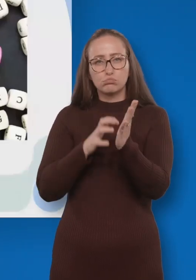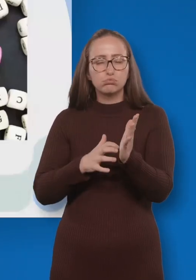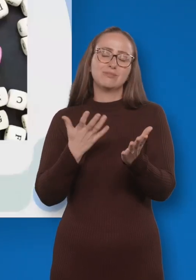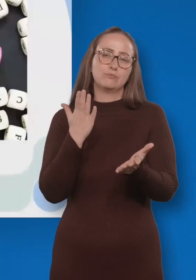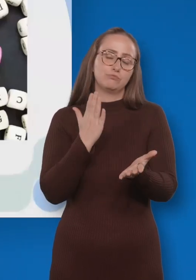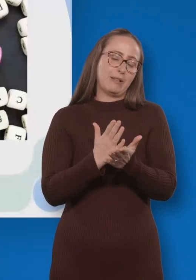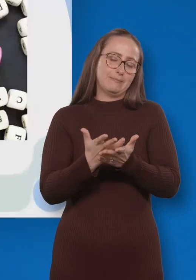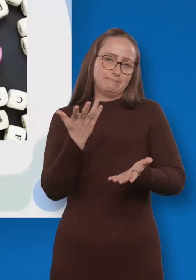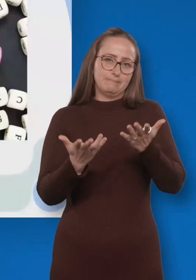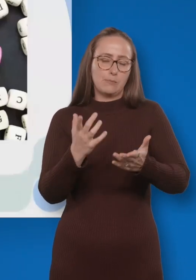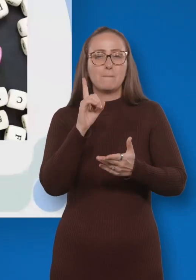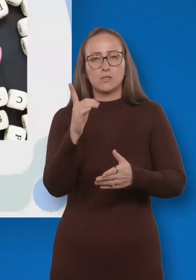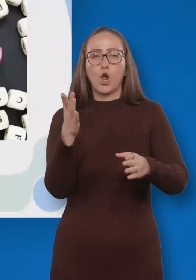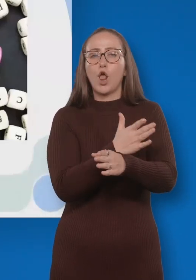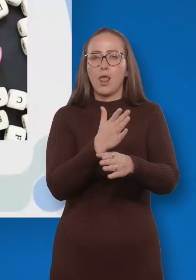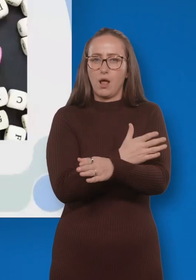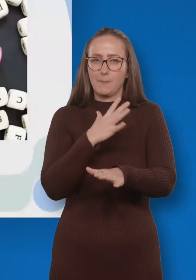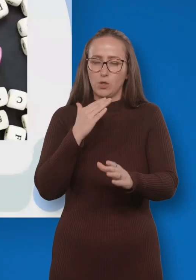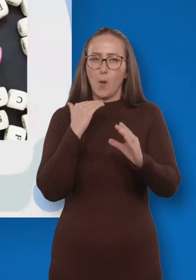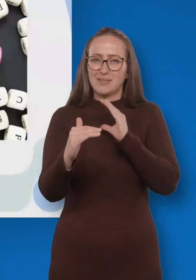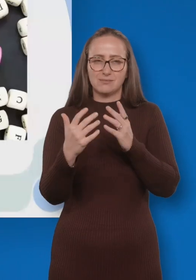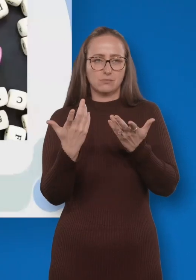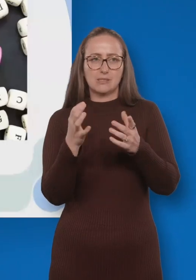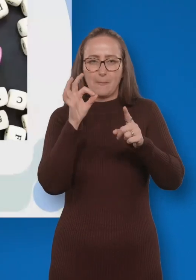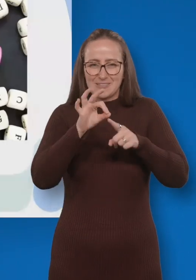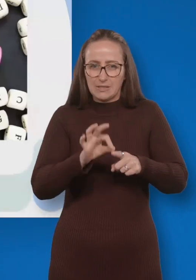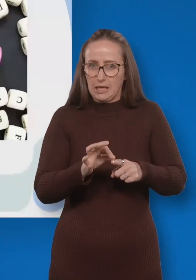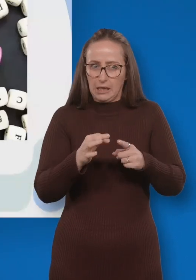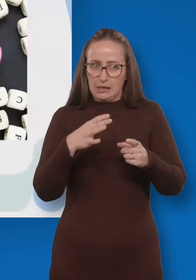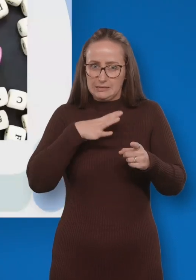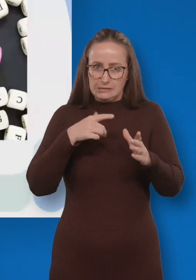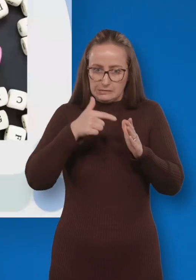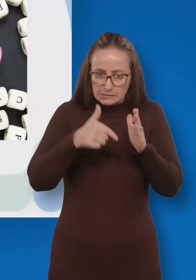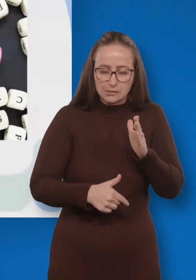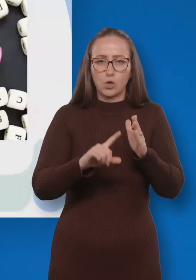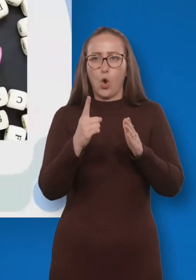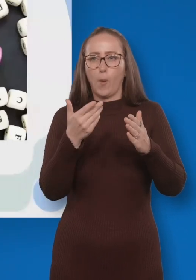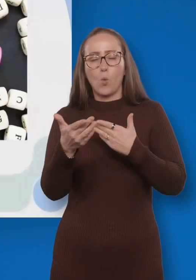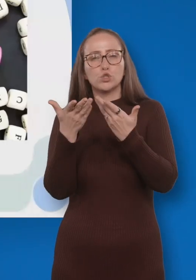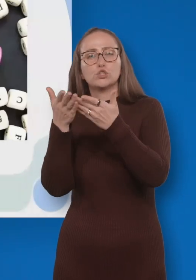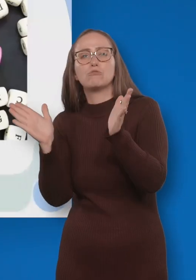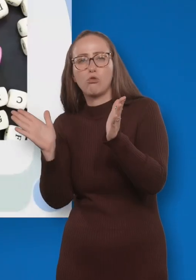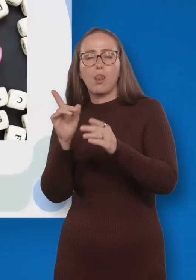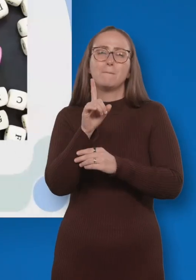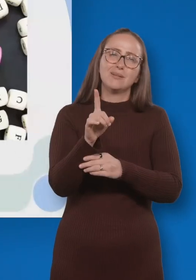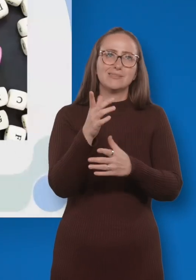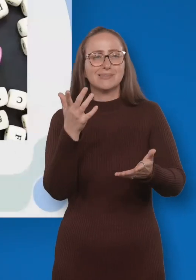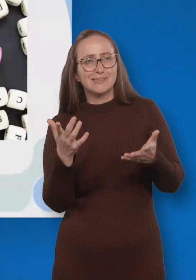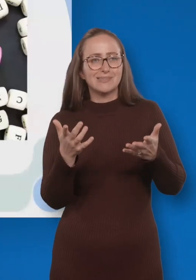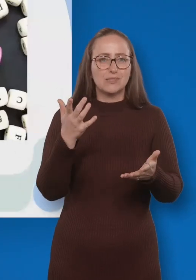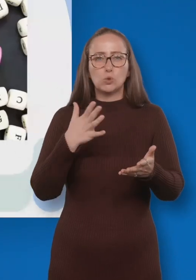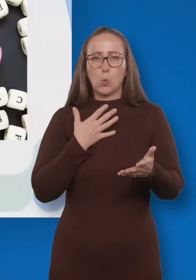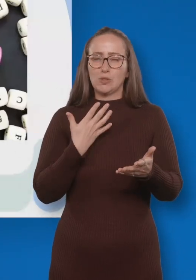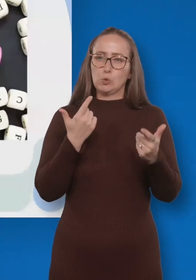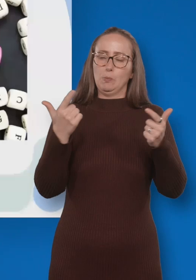goes back to the earlier comment about, well, how specific do you need to be? Can you be general and can you acknowledge? But you don't want to be too